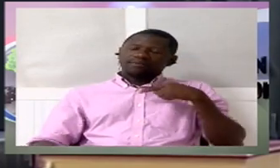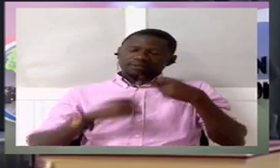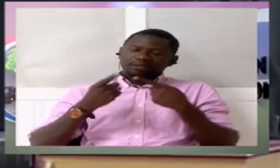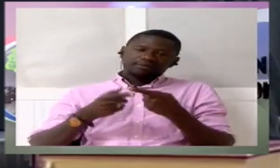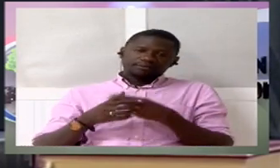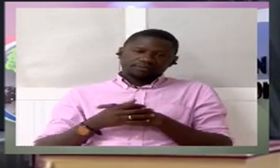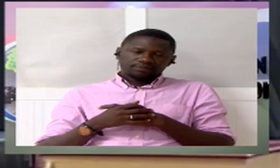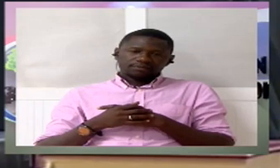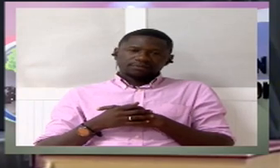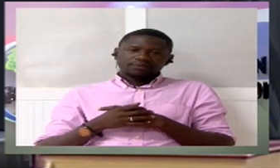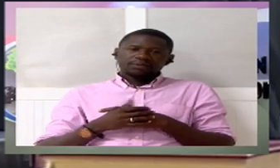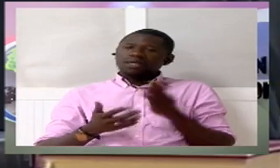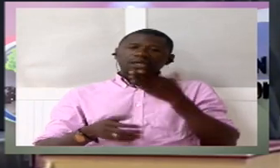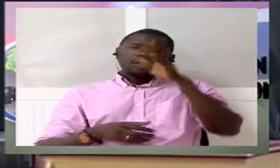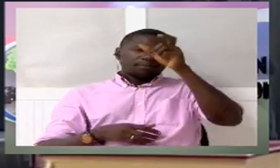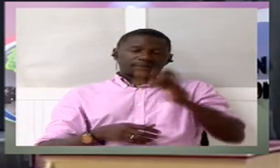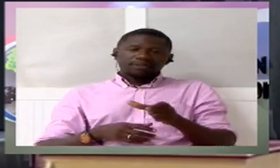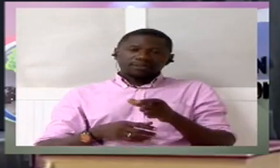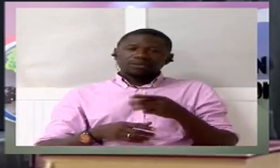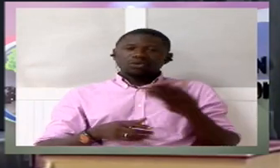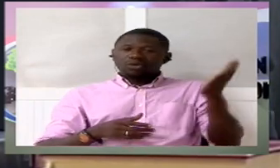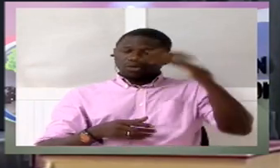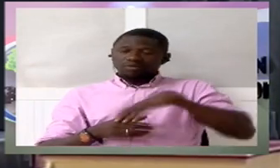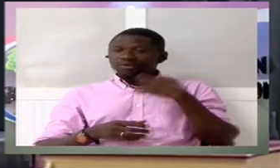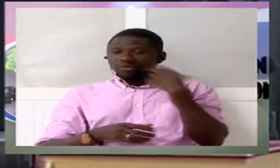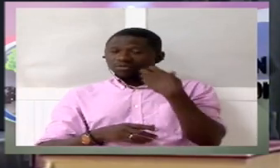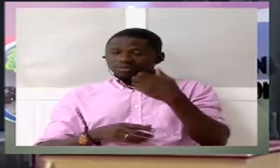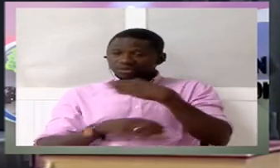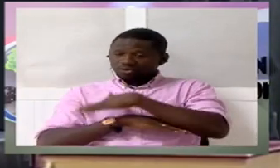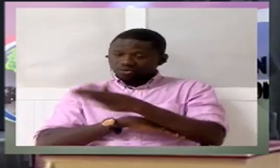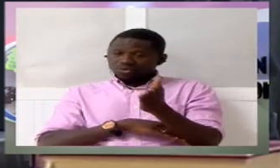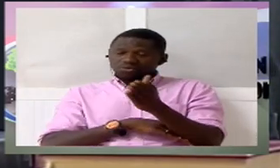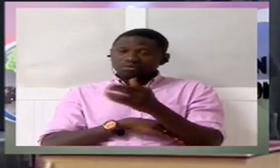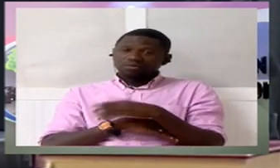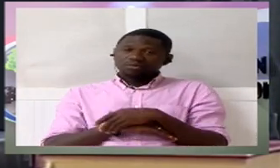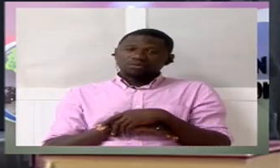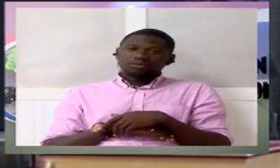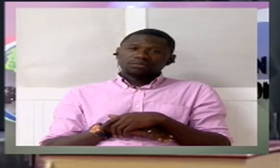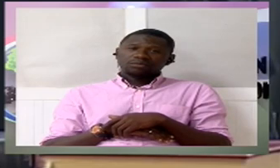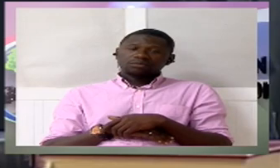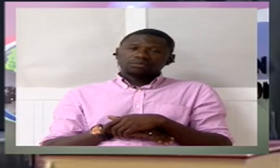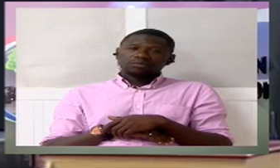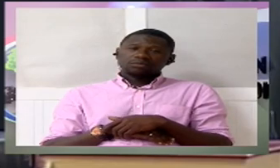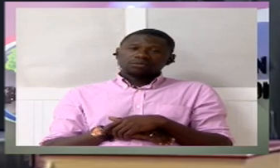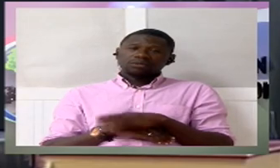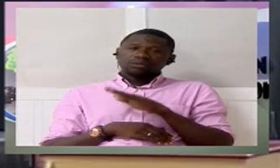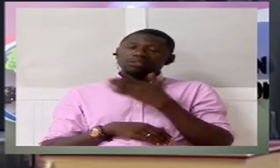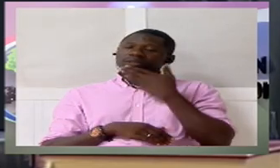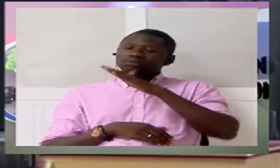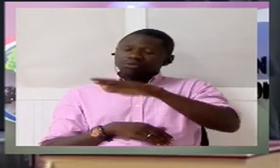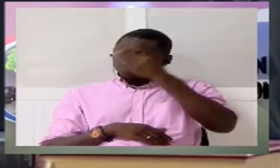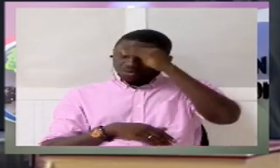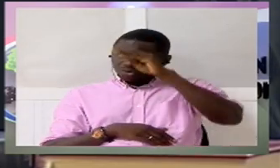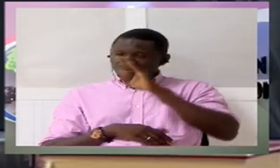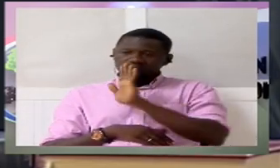after that, anyone that came and knocked on my door, the boy used